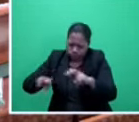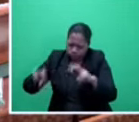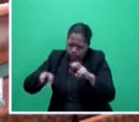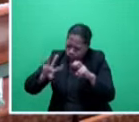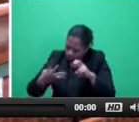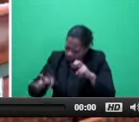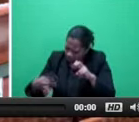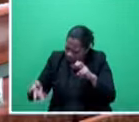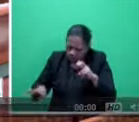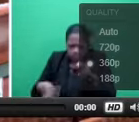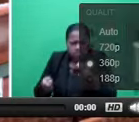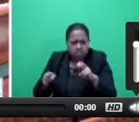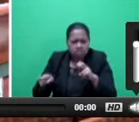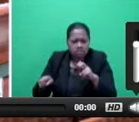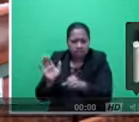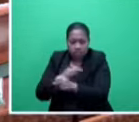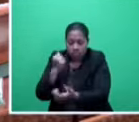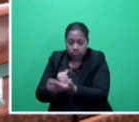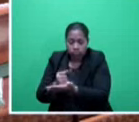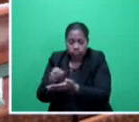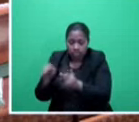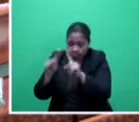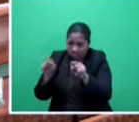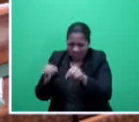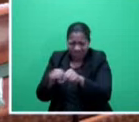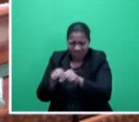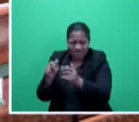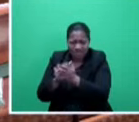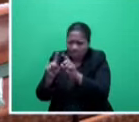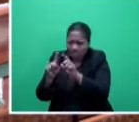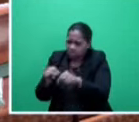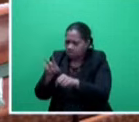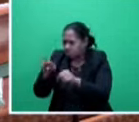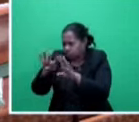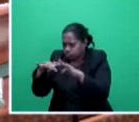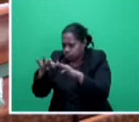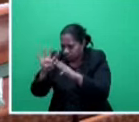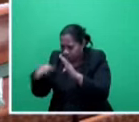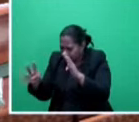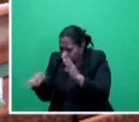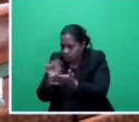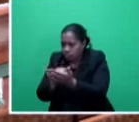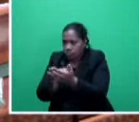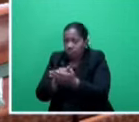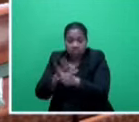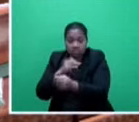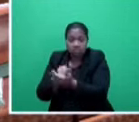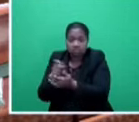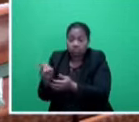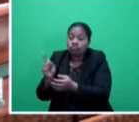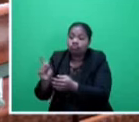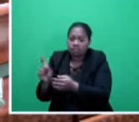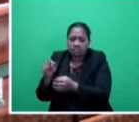to ensure that the petition is seeking action which lies within the powers